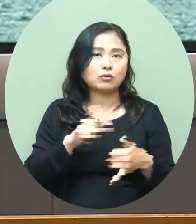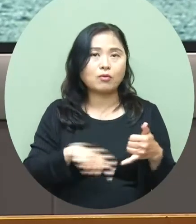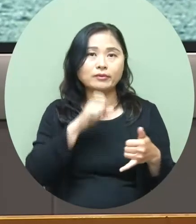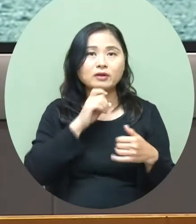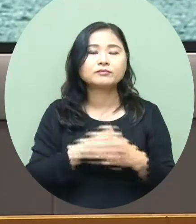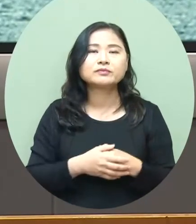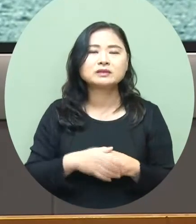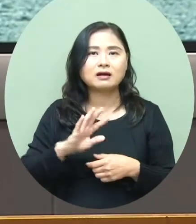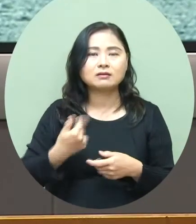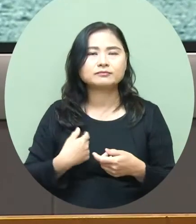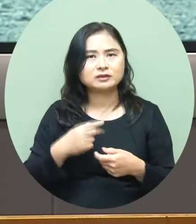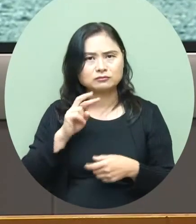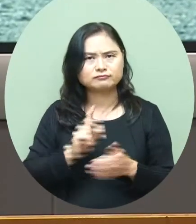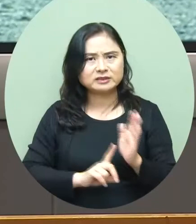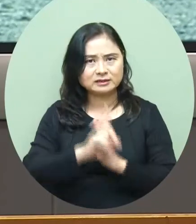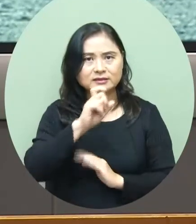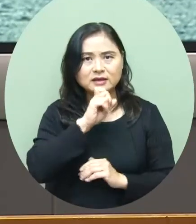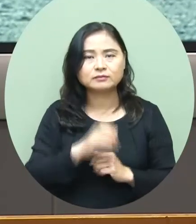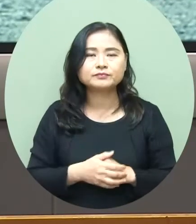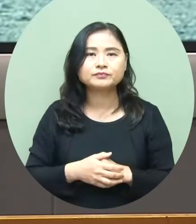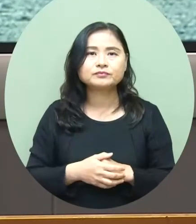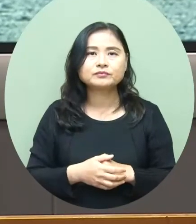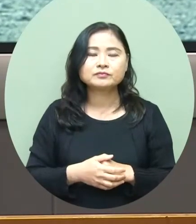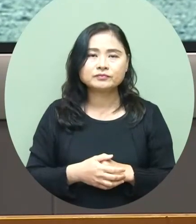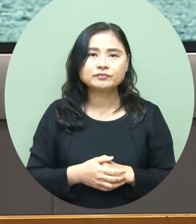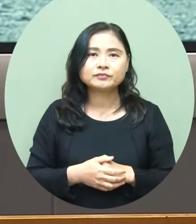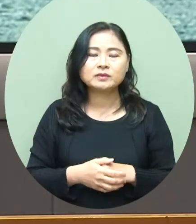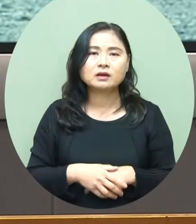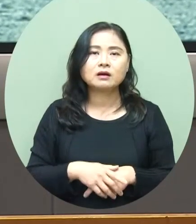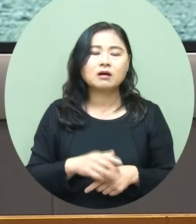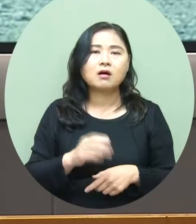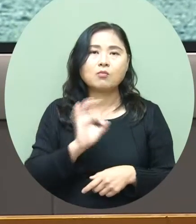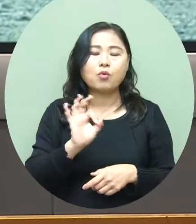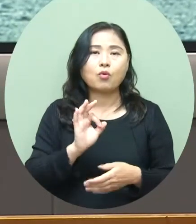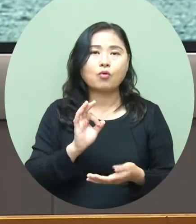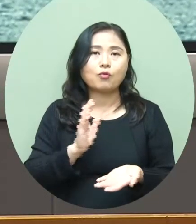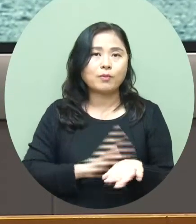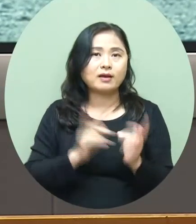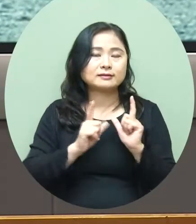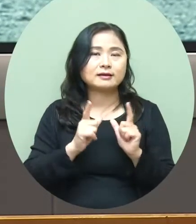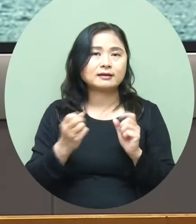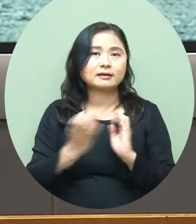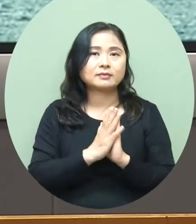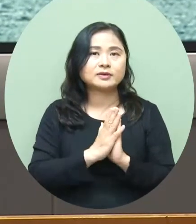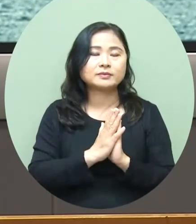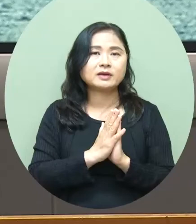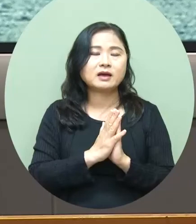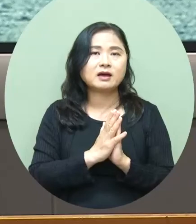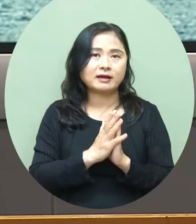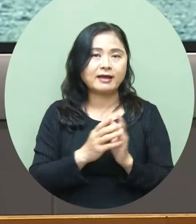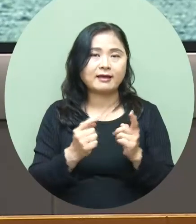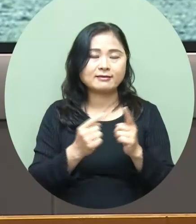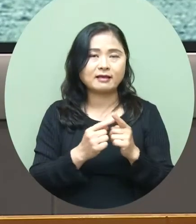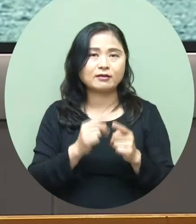do the RAT when they have symptoms, and then we will record cases. But then for what we see is that there is a